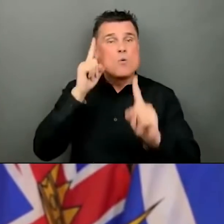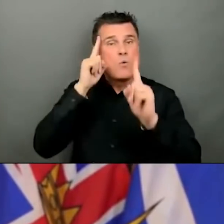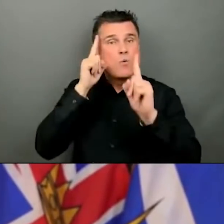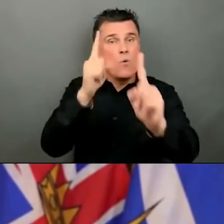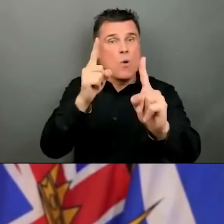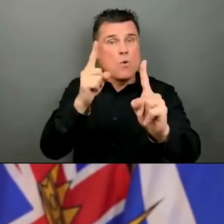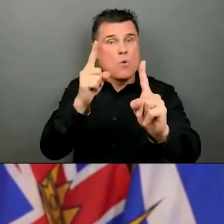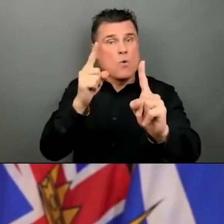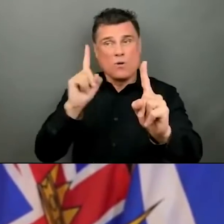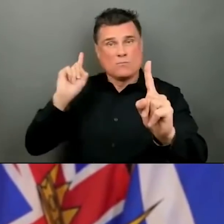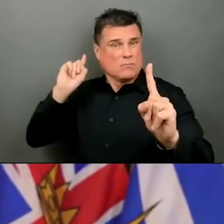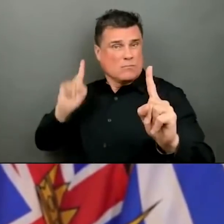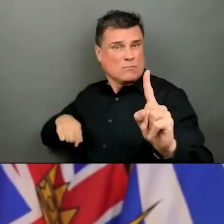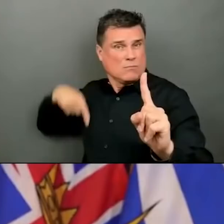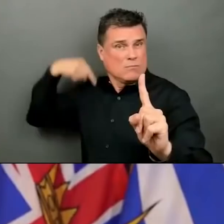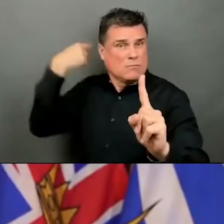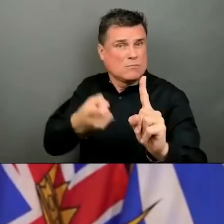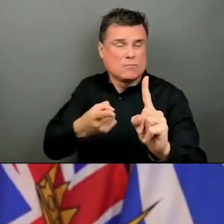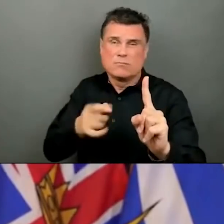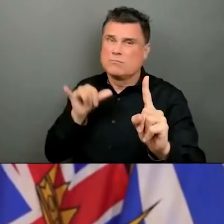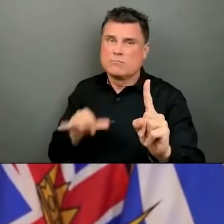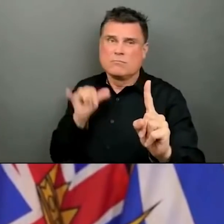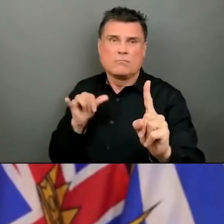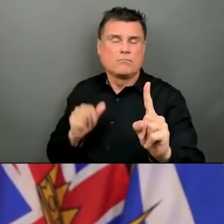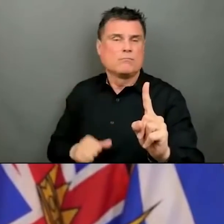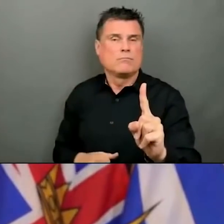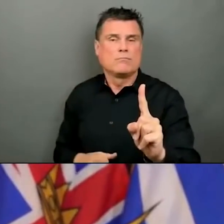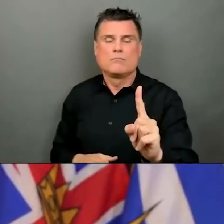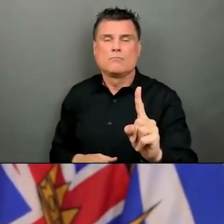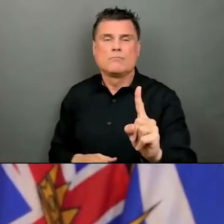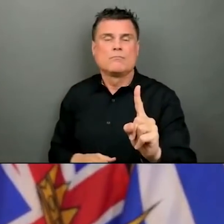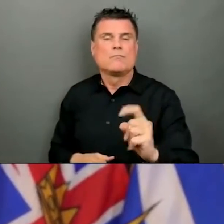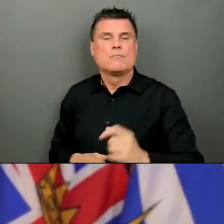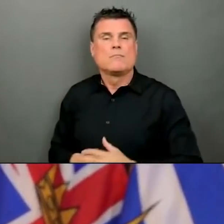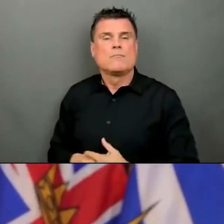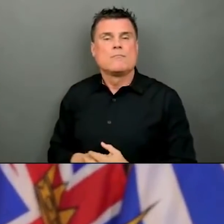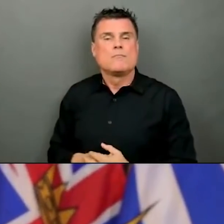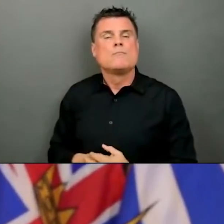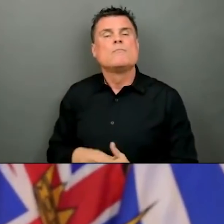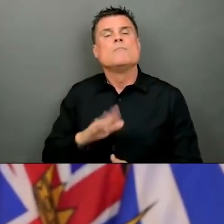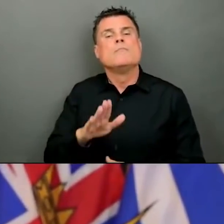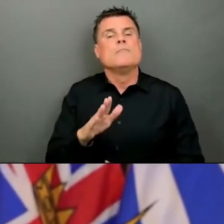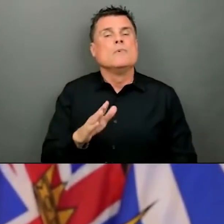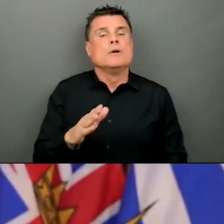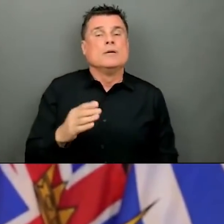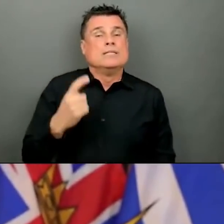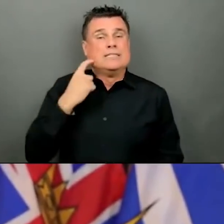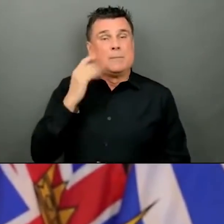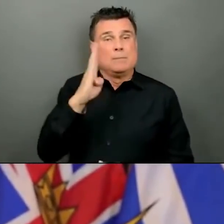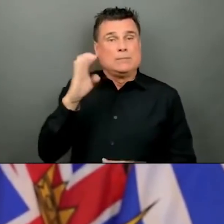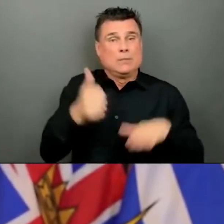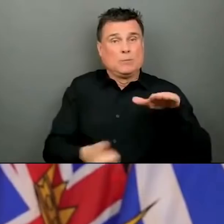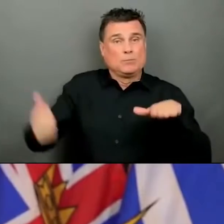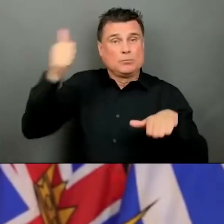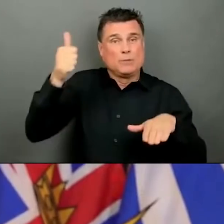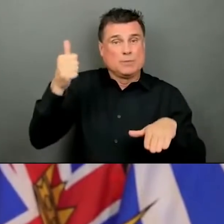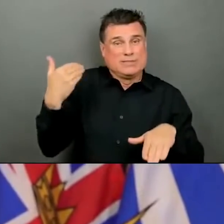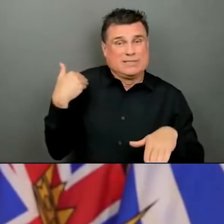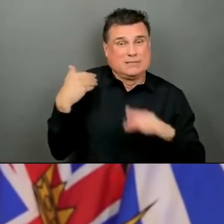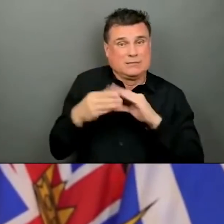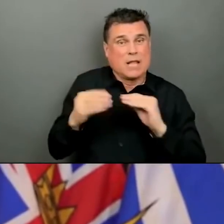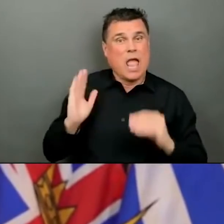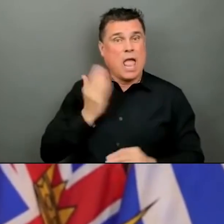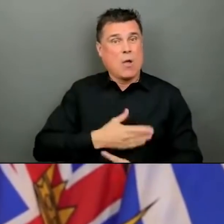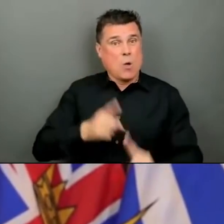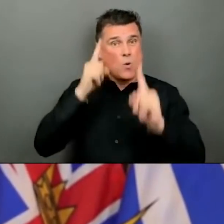year in British Columbia. At the core of that is what the Premier just spoke about, suppressing transmission rates in our